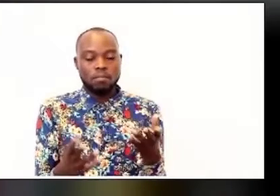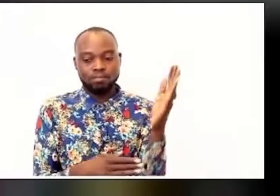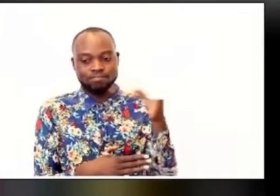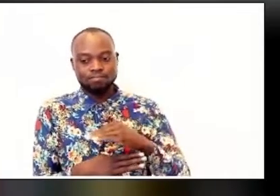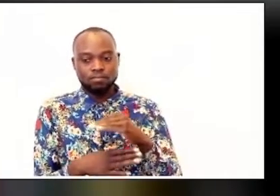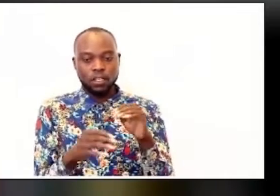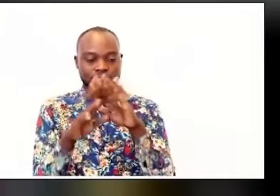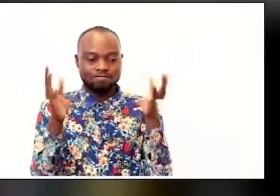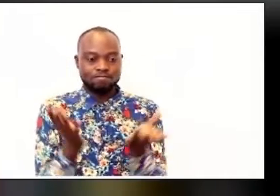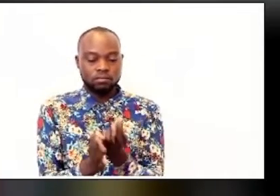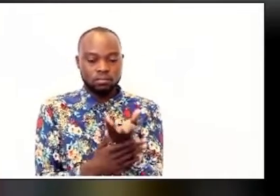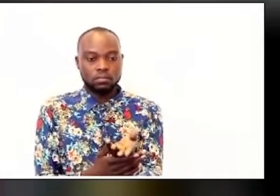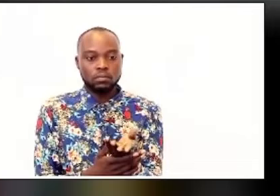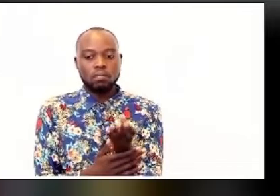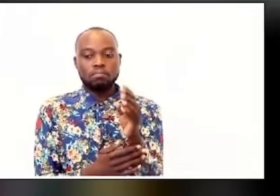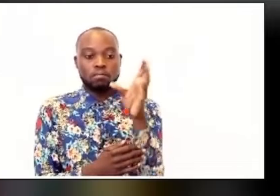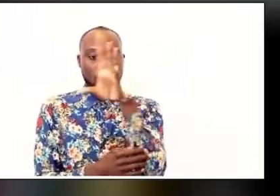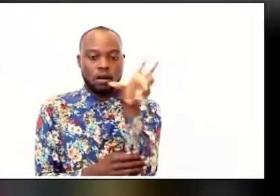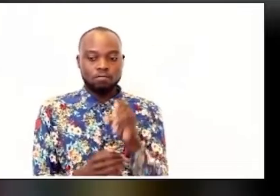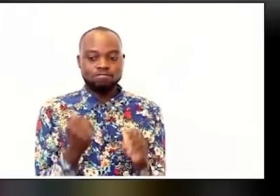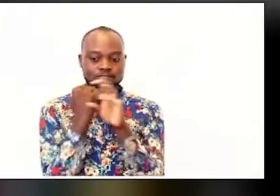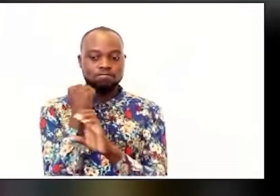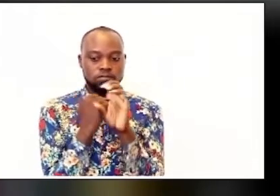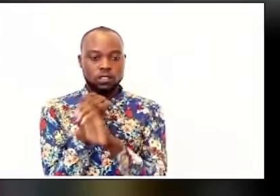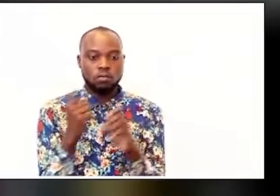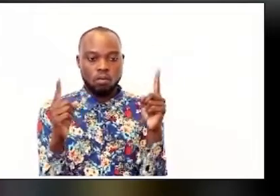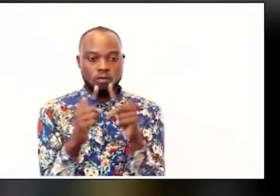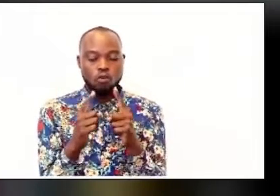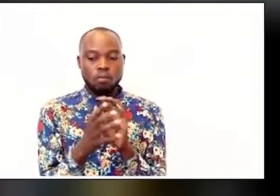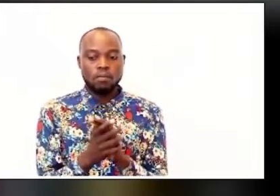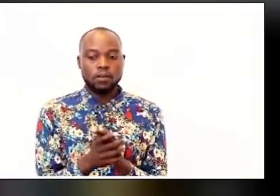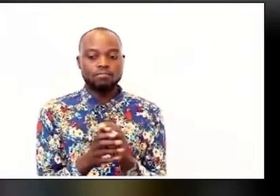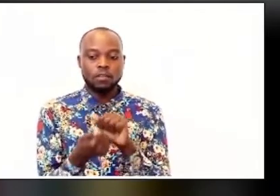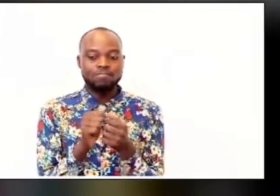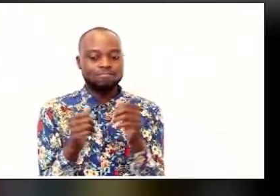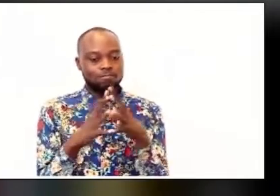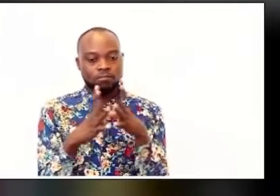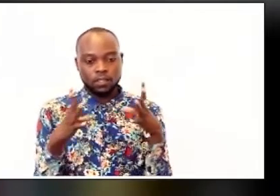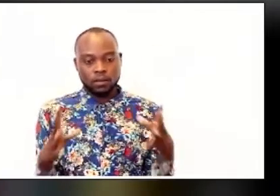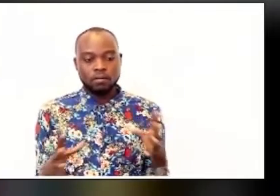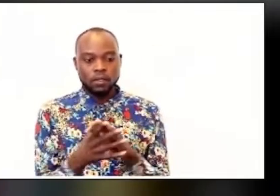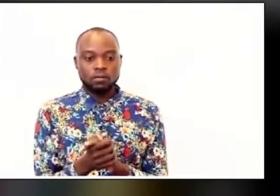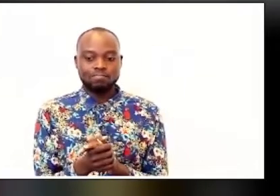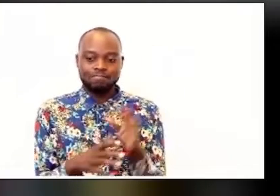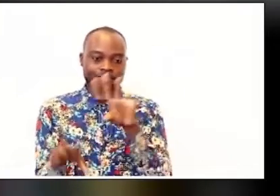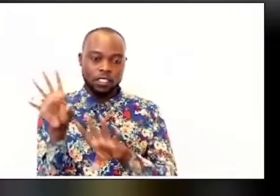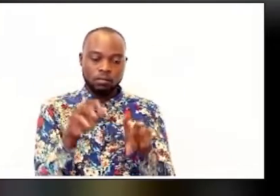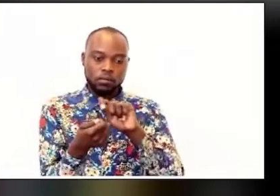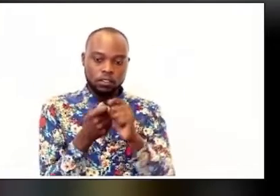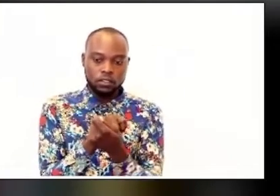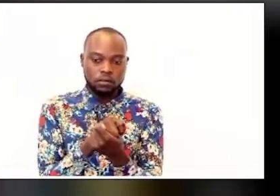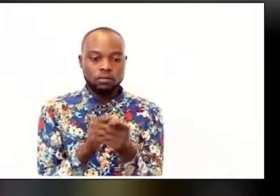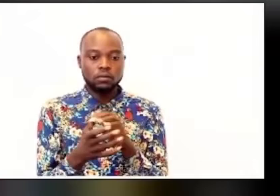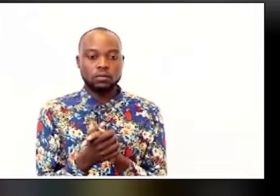all know, African countries, face a number of simultaneous structural crises, including climate change, external